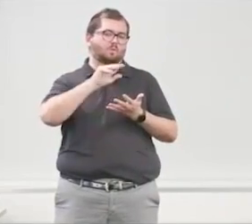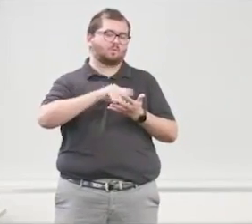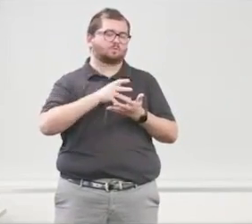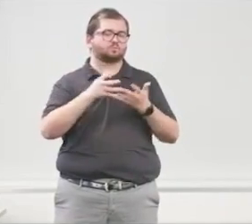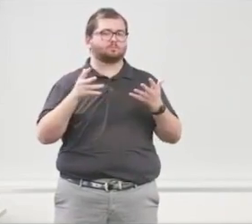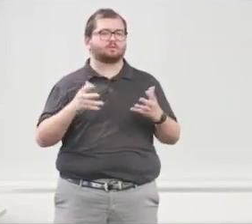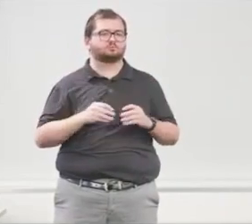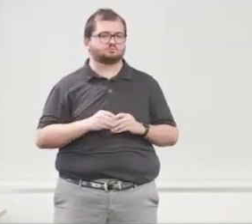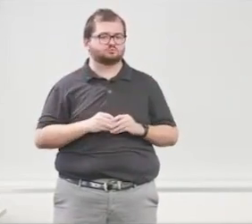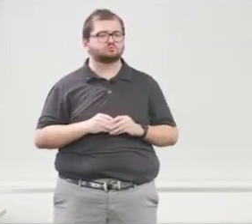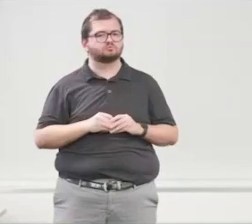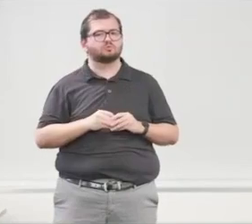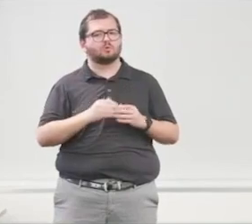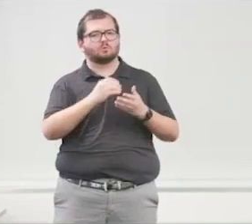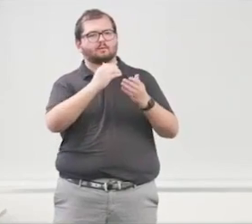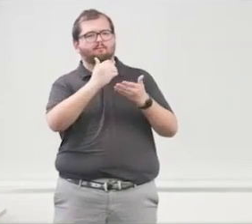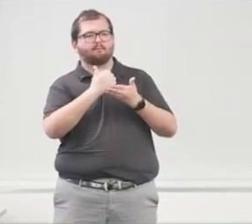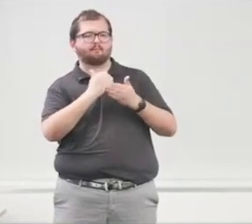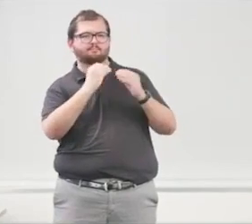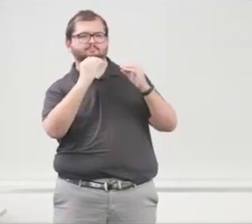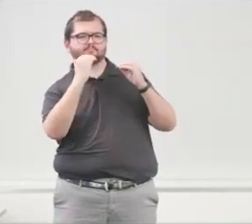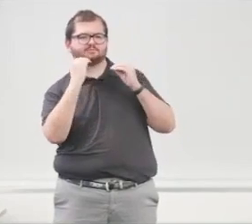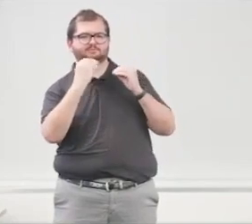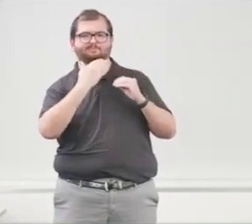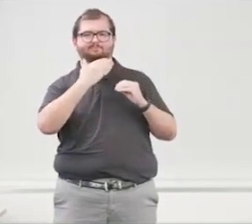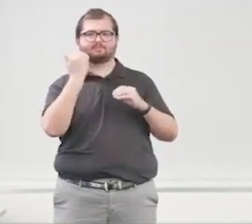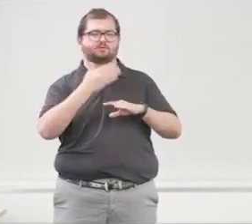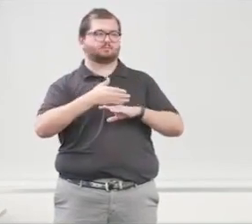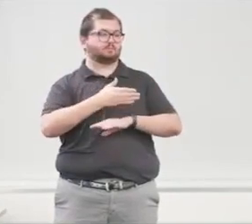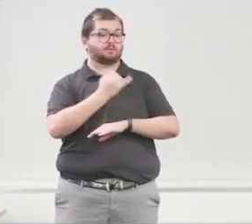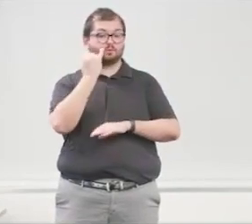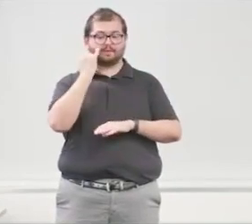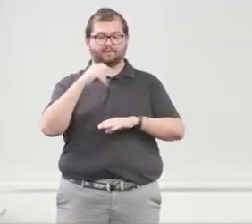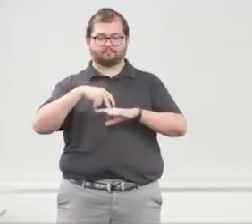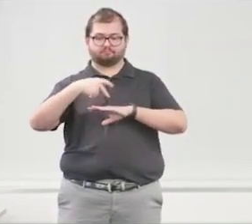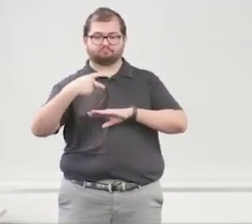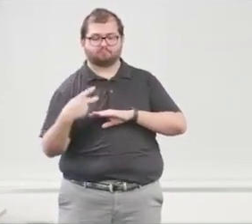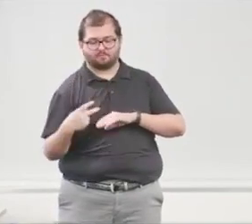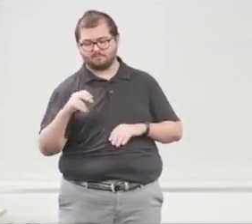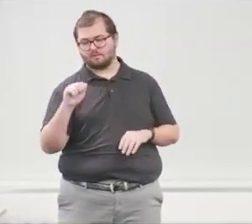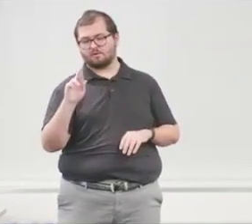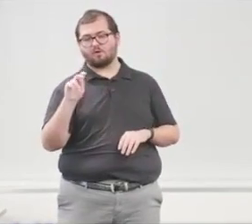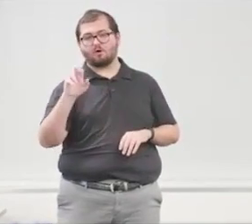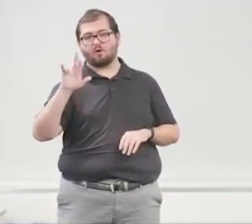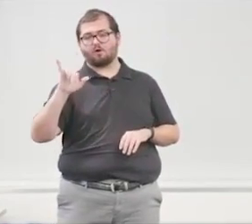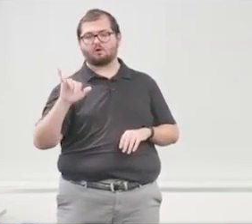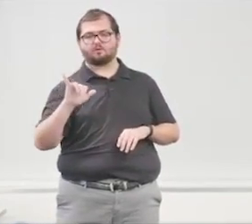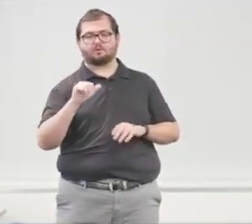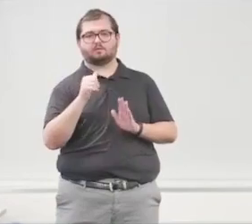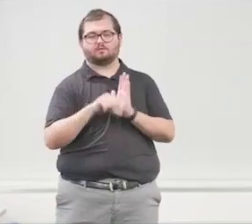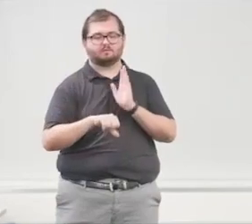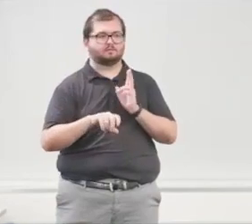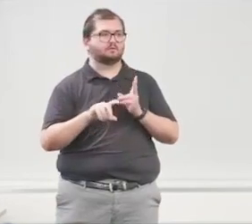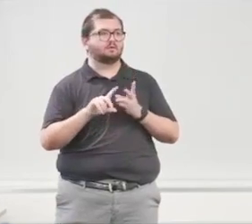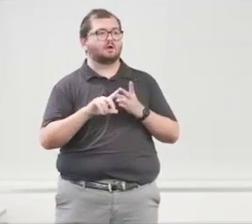can better be prepared as individuals when somebody falls and cuts an artery, when a mass shooting